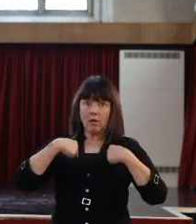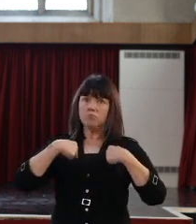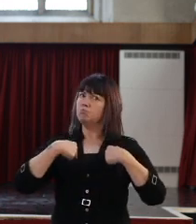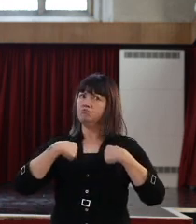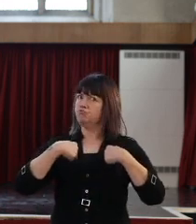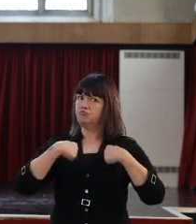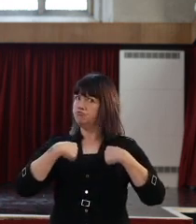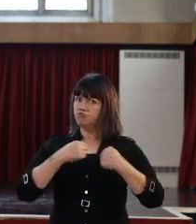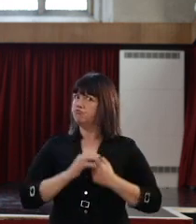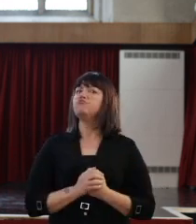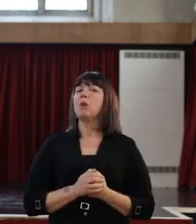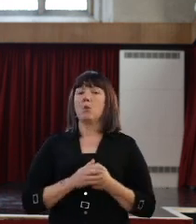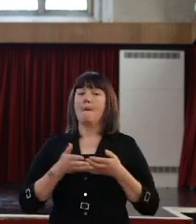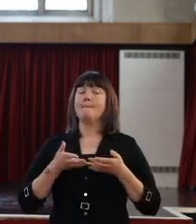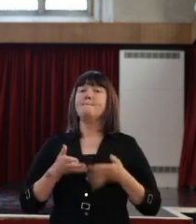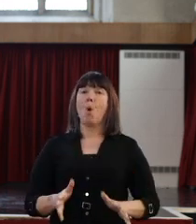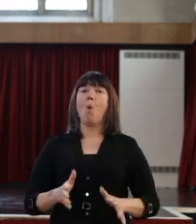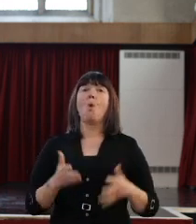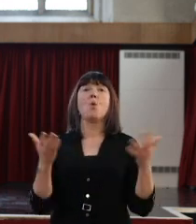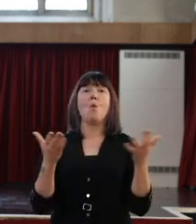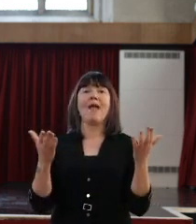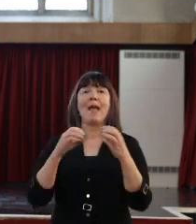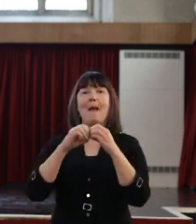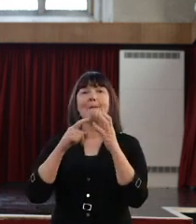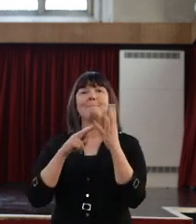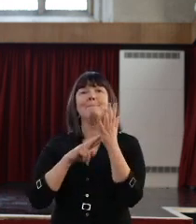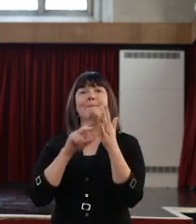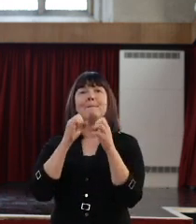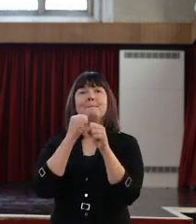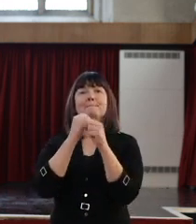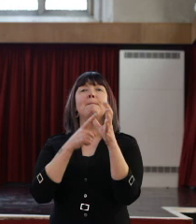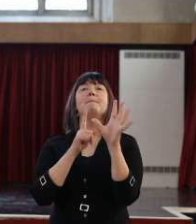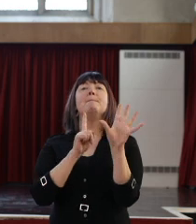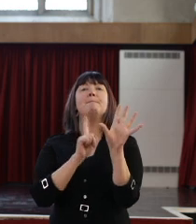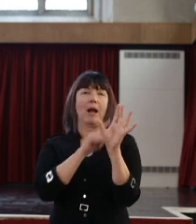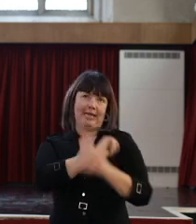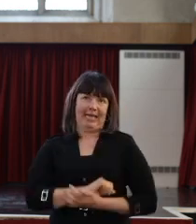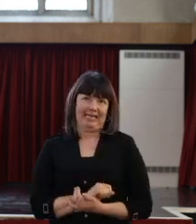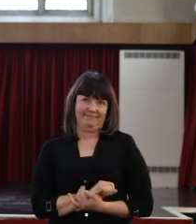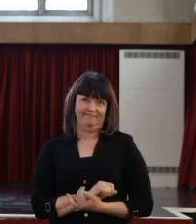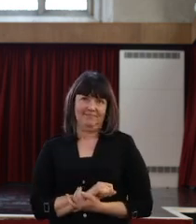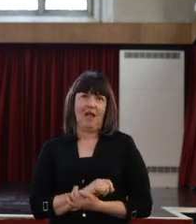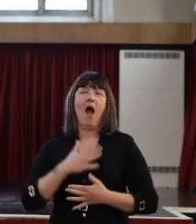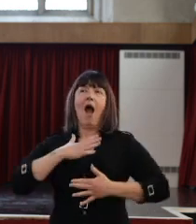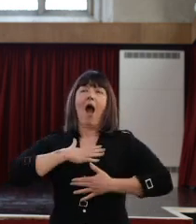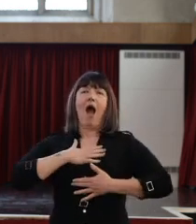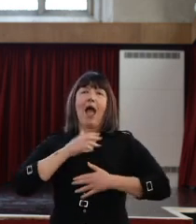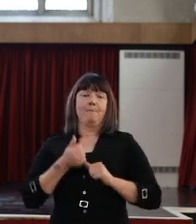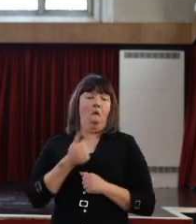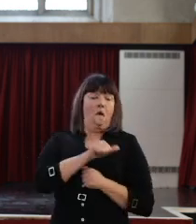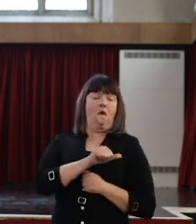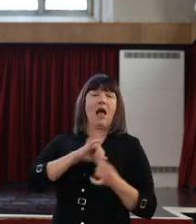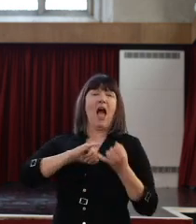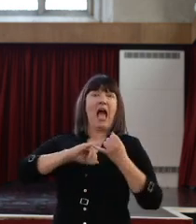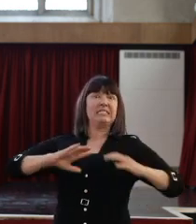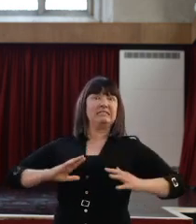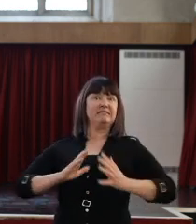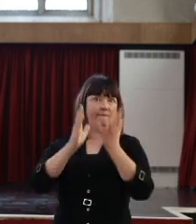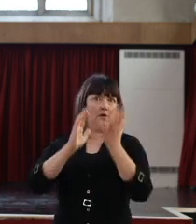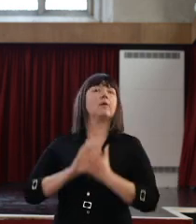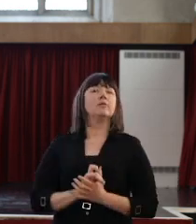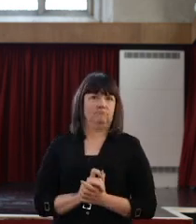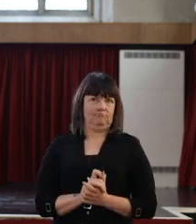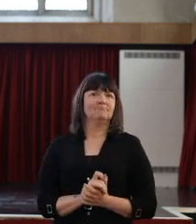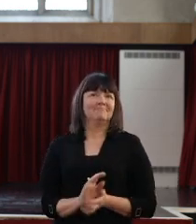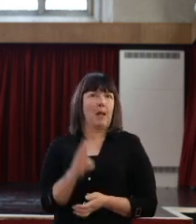I was born in Bungay. That's right, Norfolk, I am from Suffolk. Sorry about that. Yes,